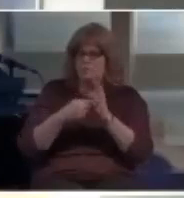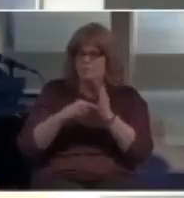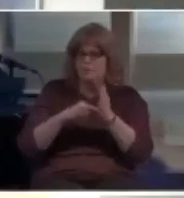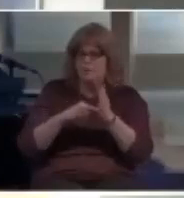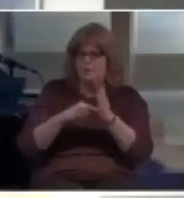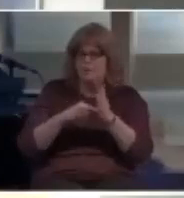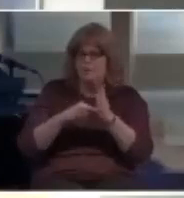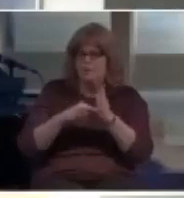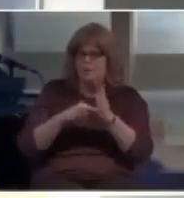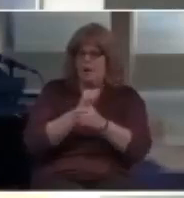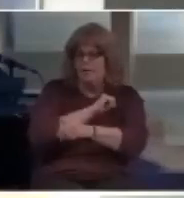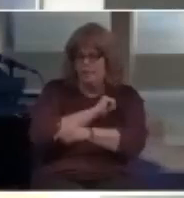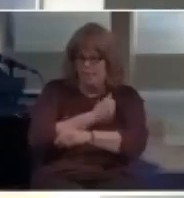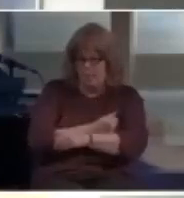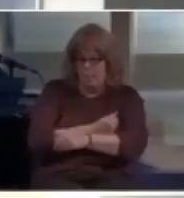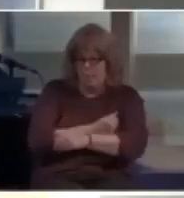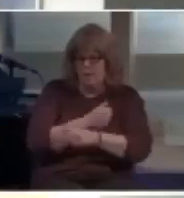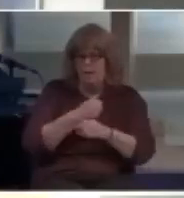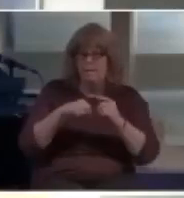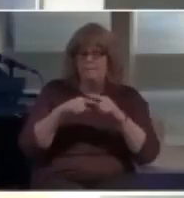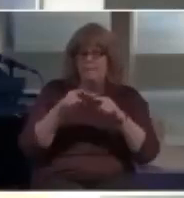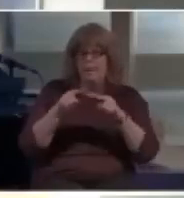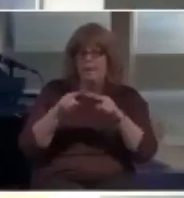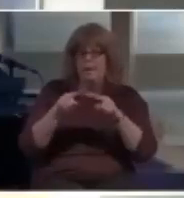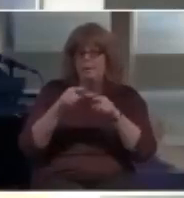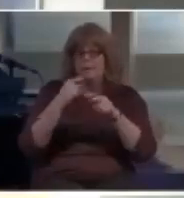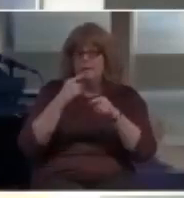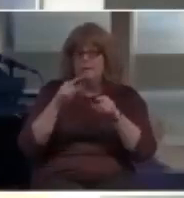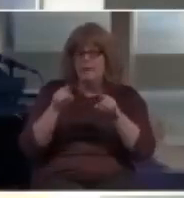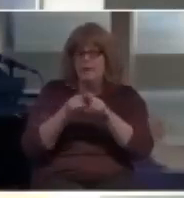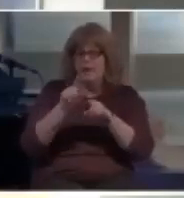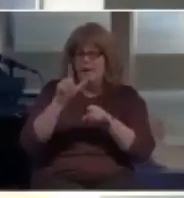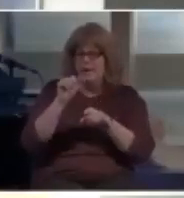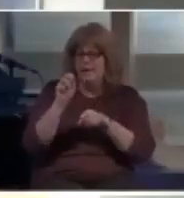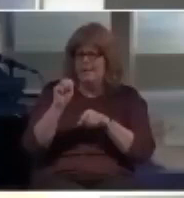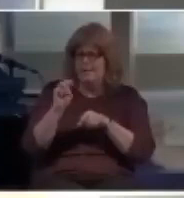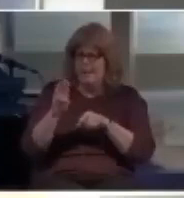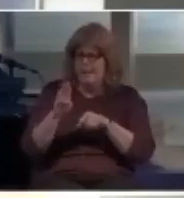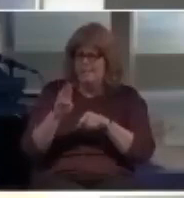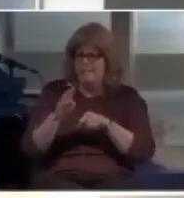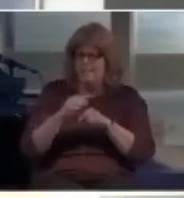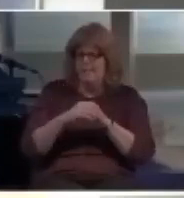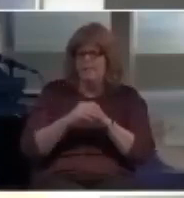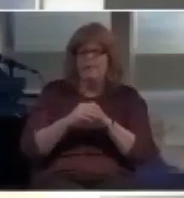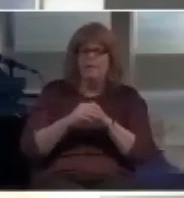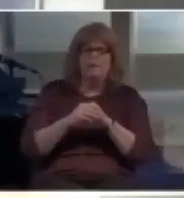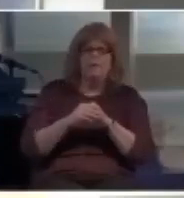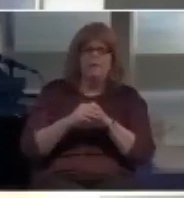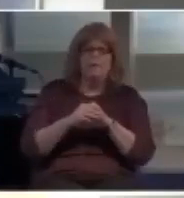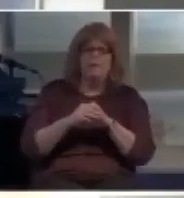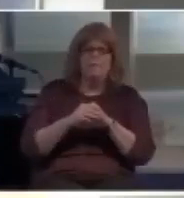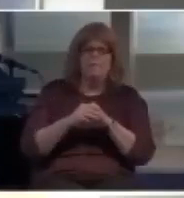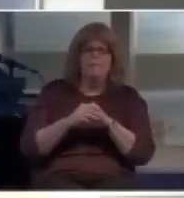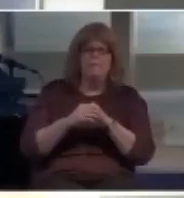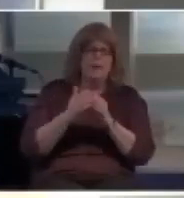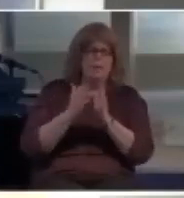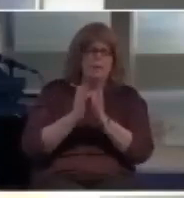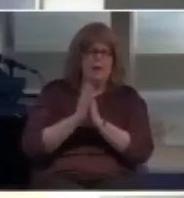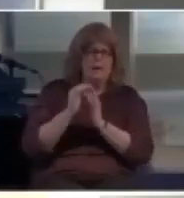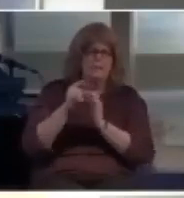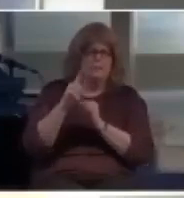They represent authority. But then he says, like a lamb. Now, I want to ask you this